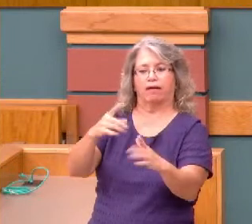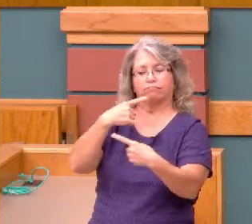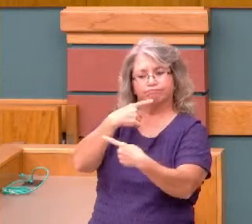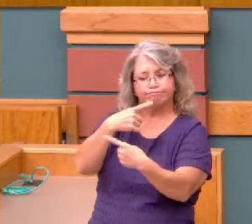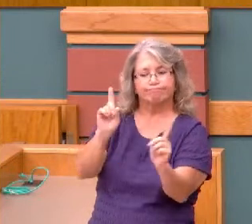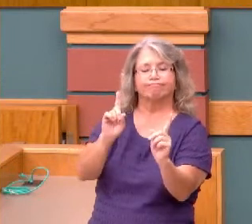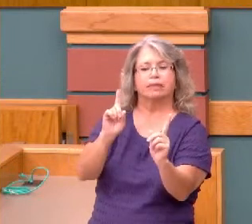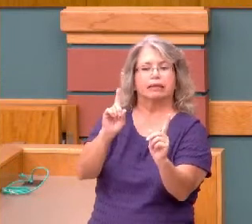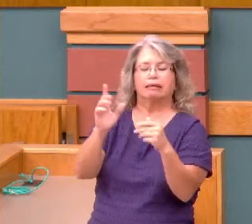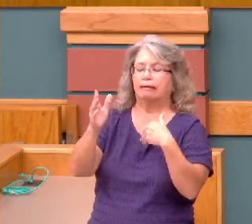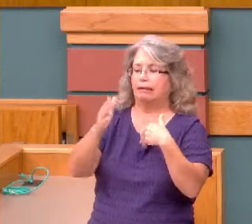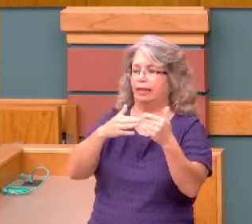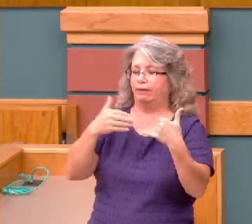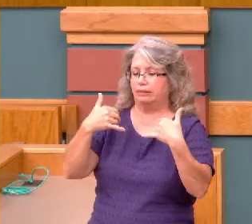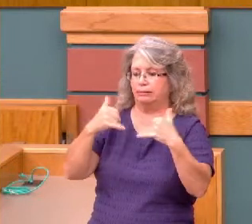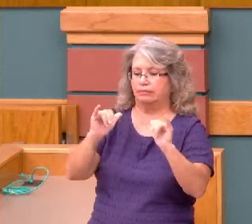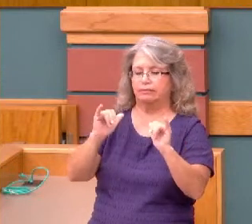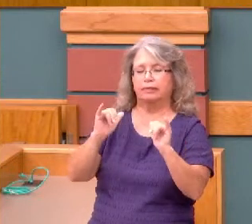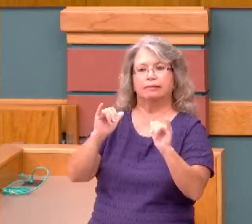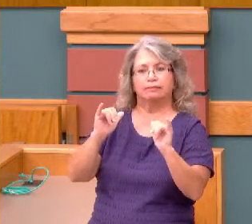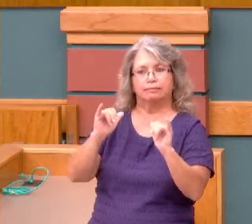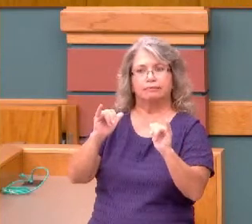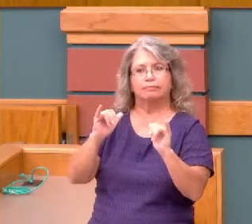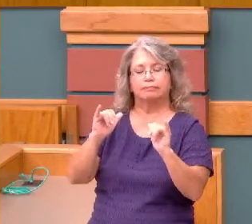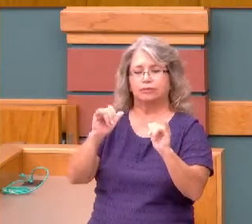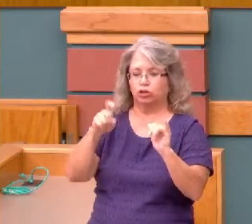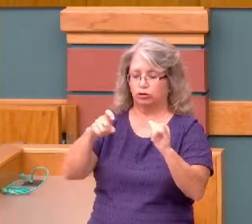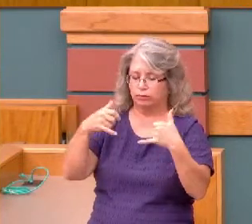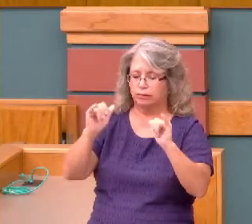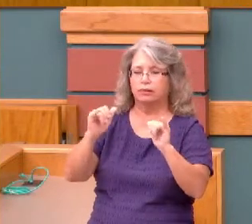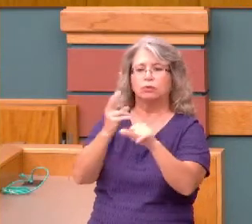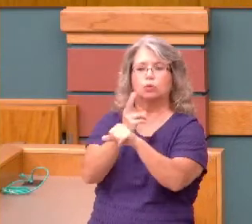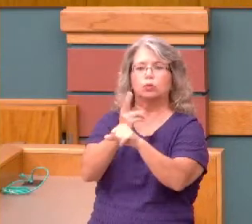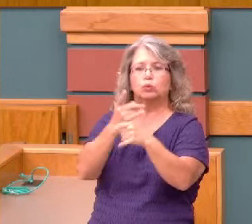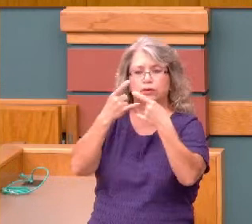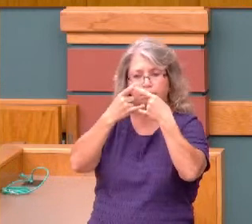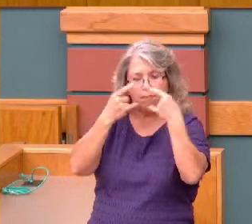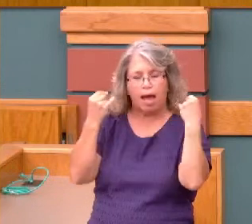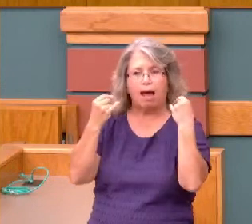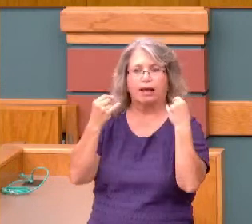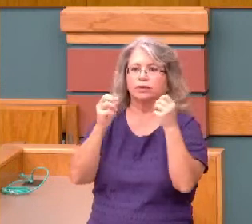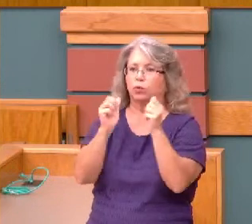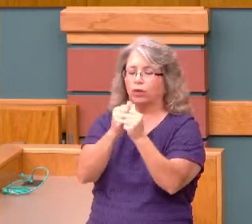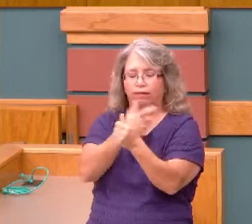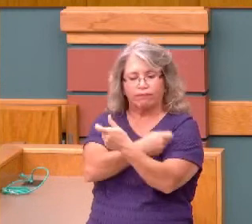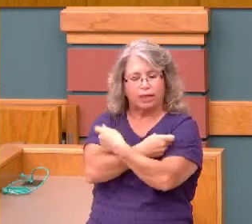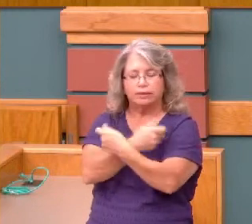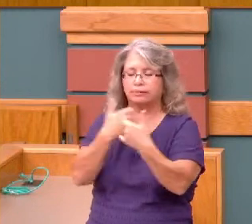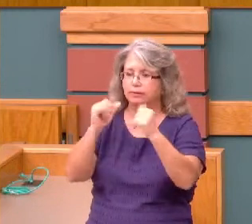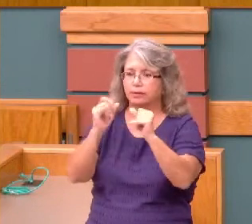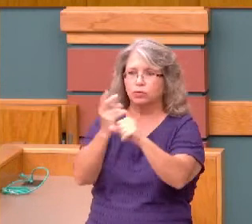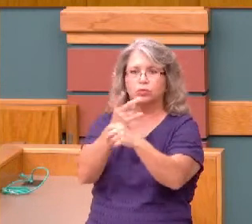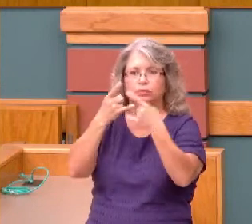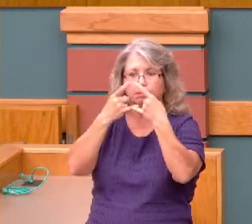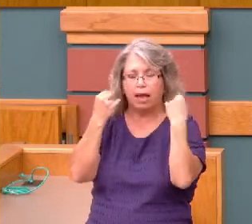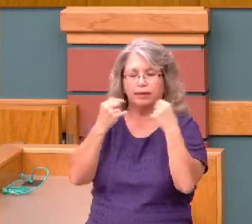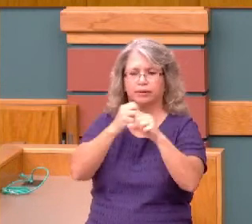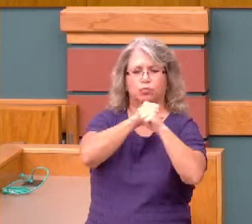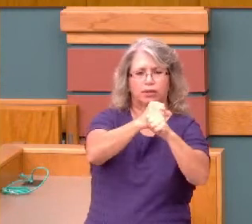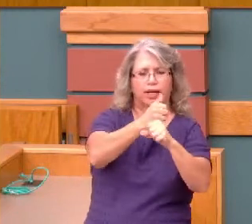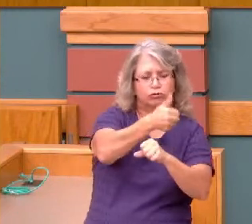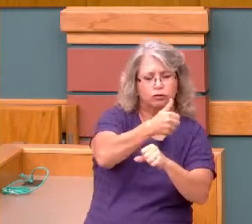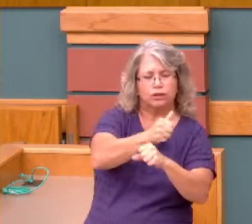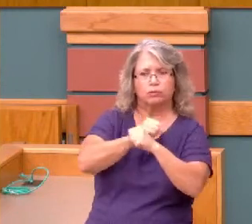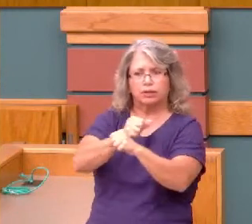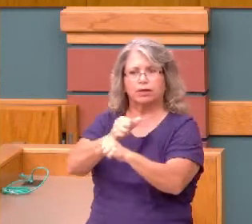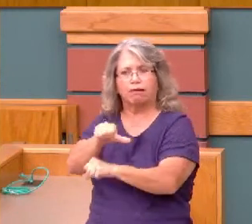you should continue to wear your mask to protect yourself and others. This is one of the most effective ways that we can decrease